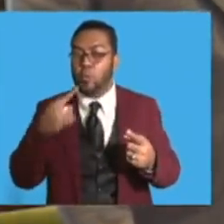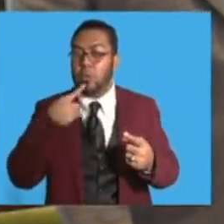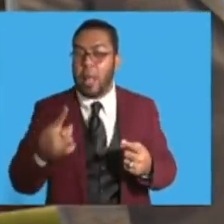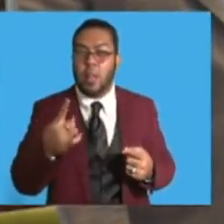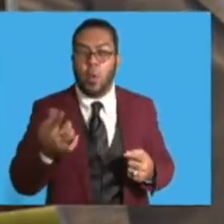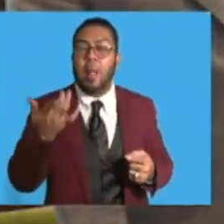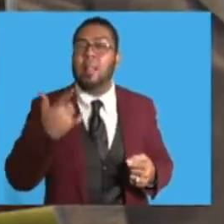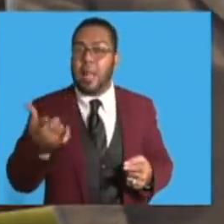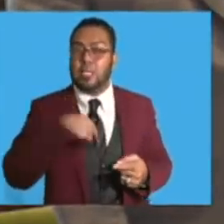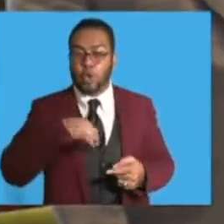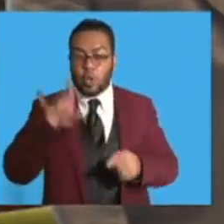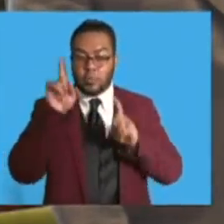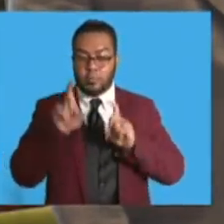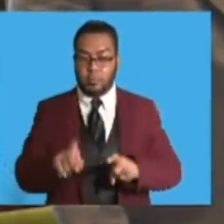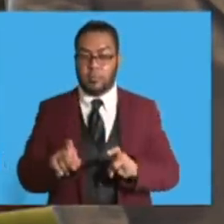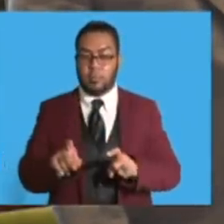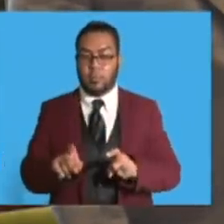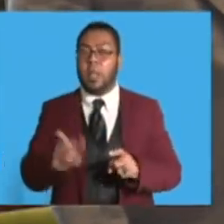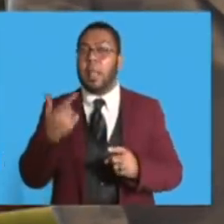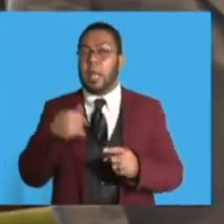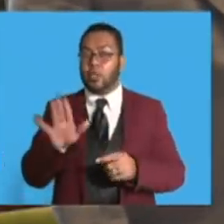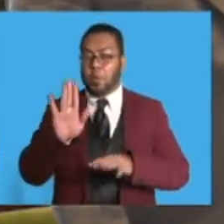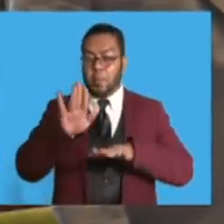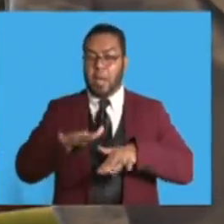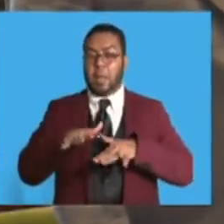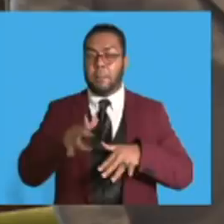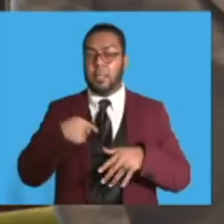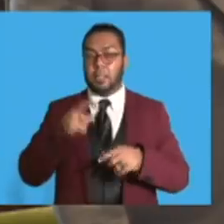Let us not be idle, but be alert.